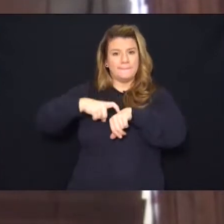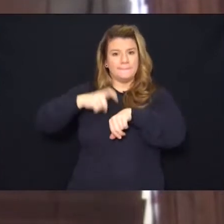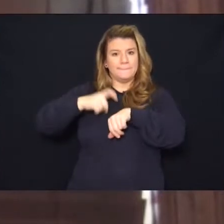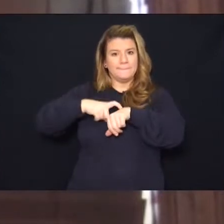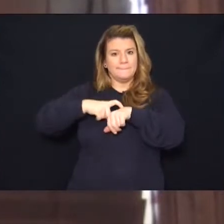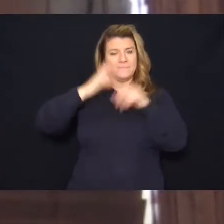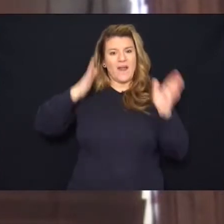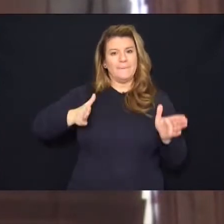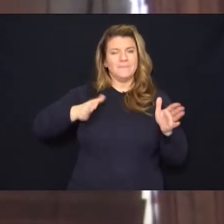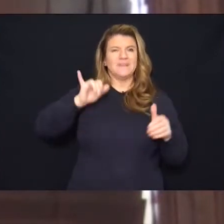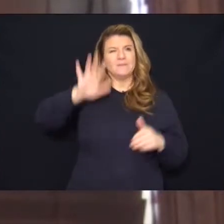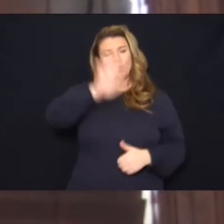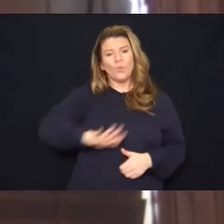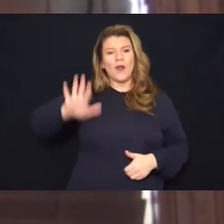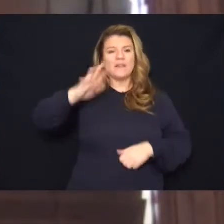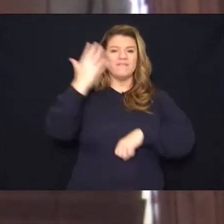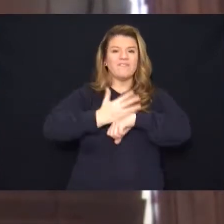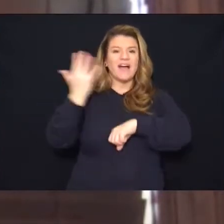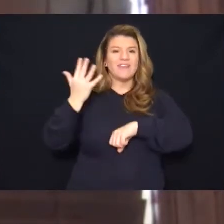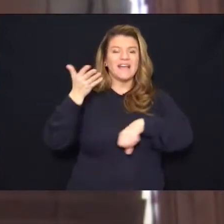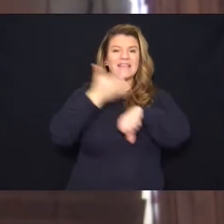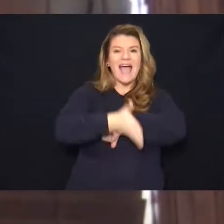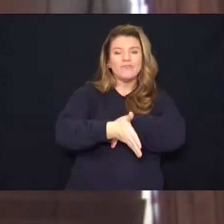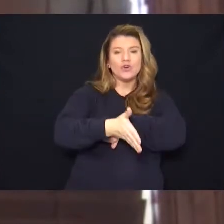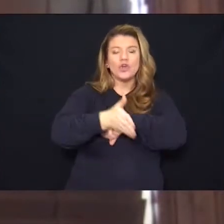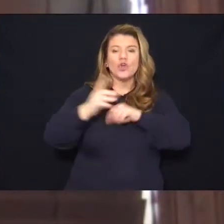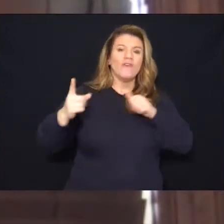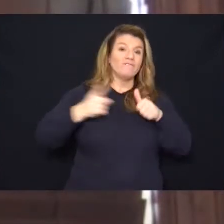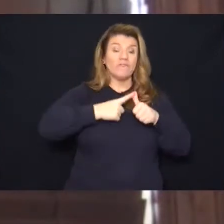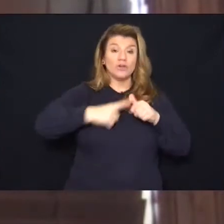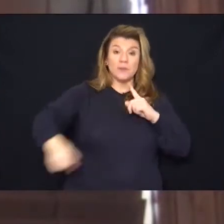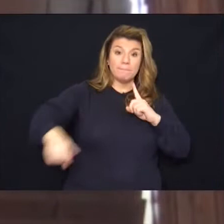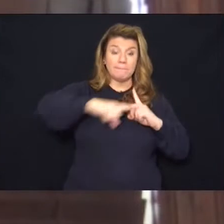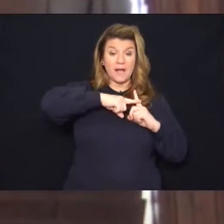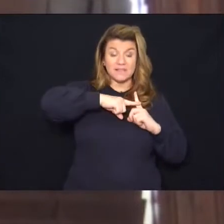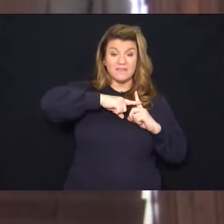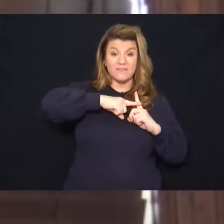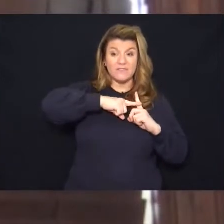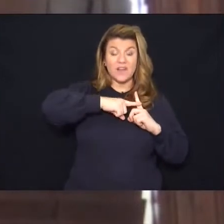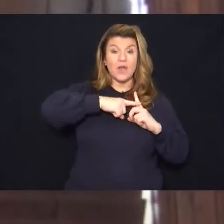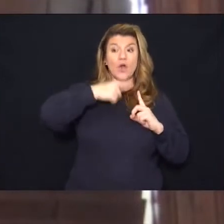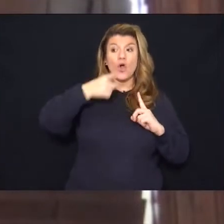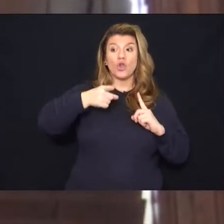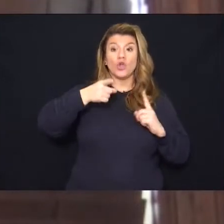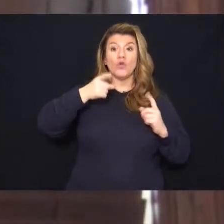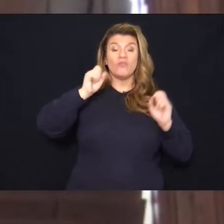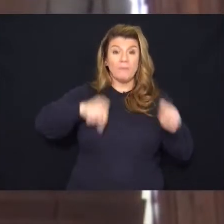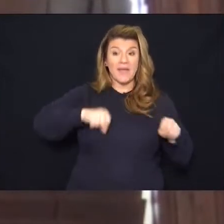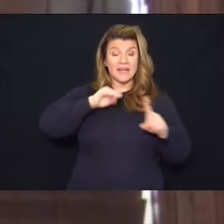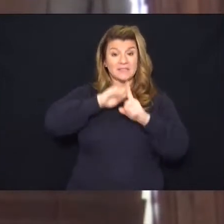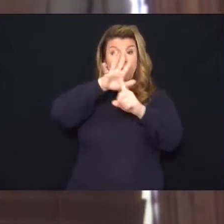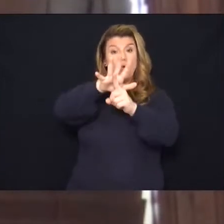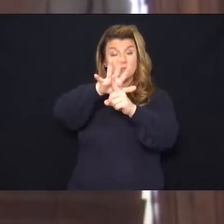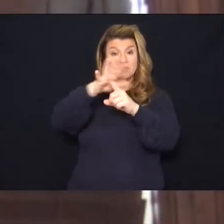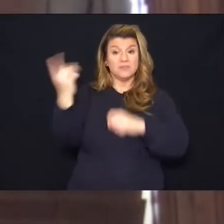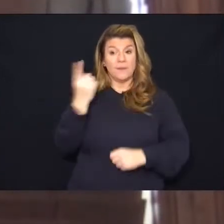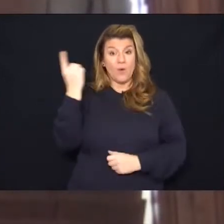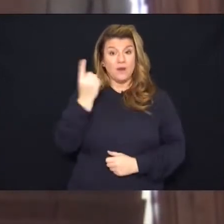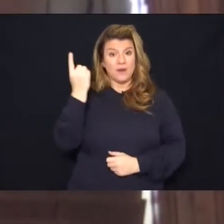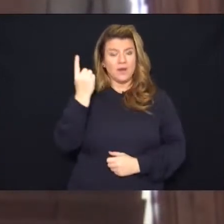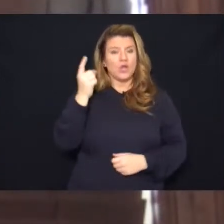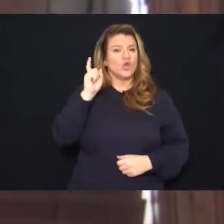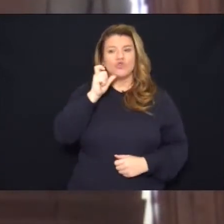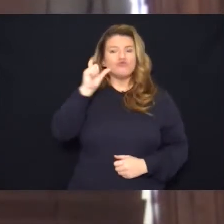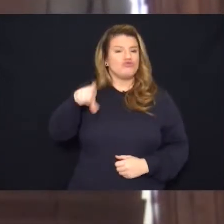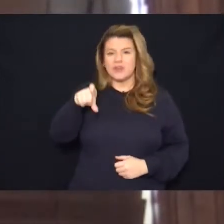by that 5 days after you are first positive or you've been exposed to somebody, that you